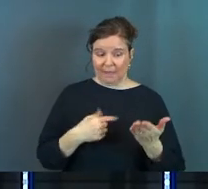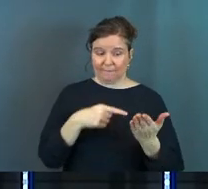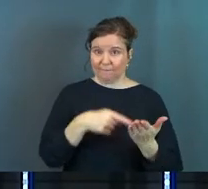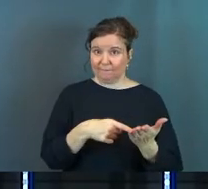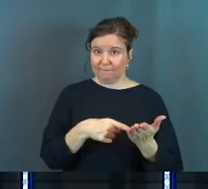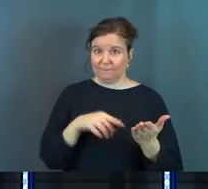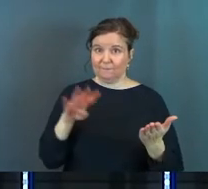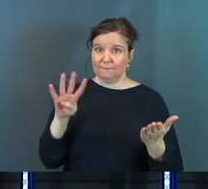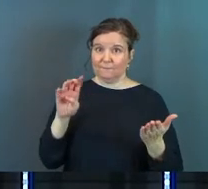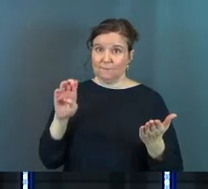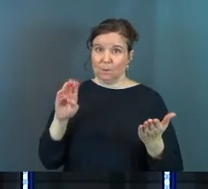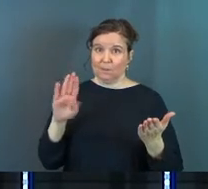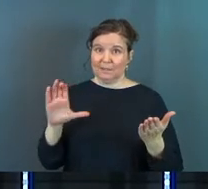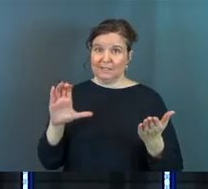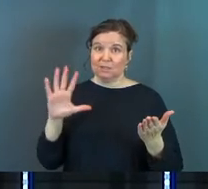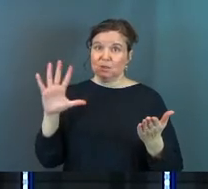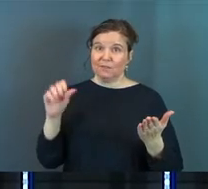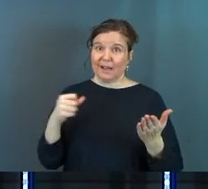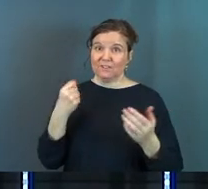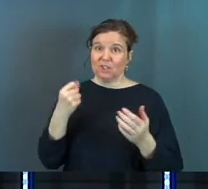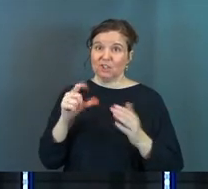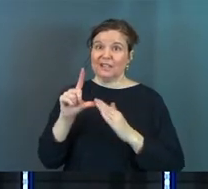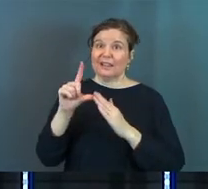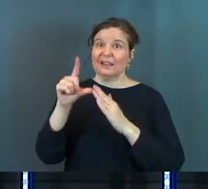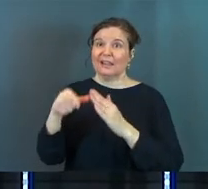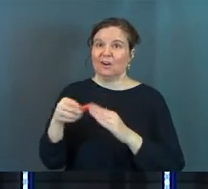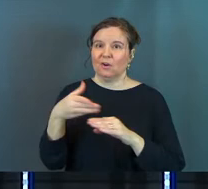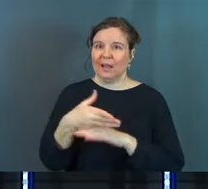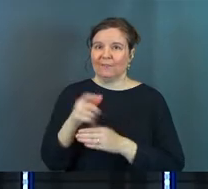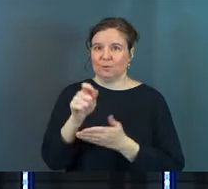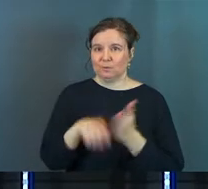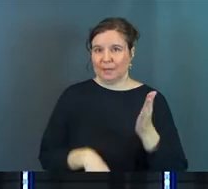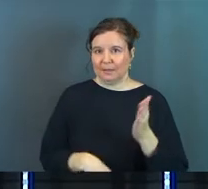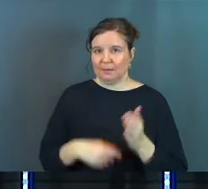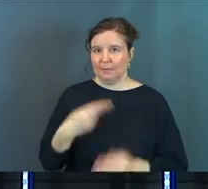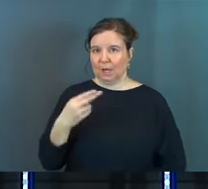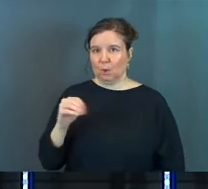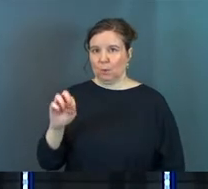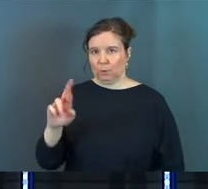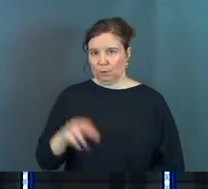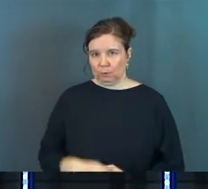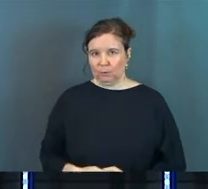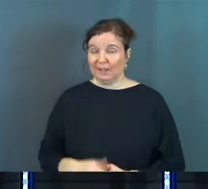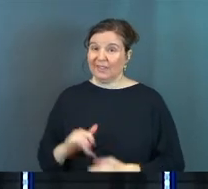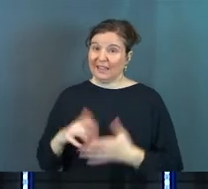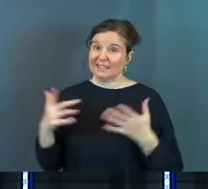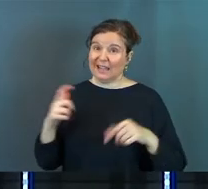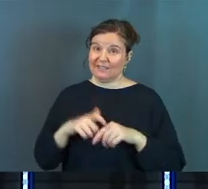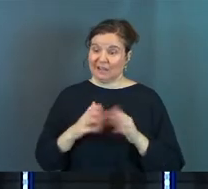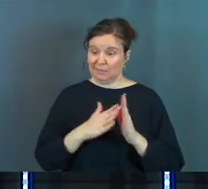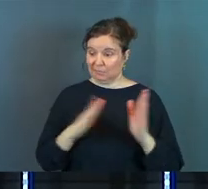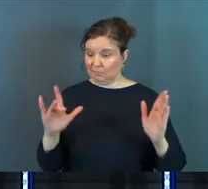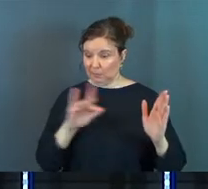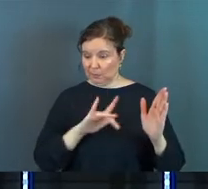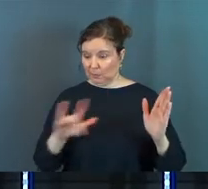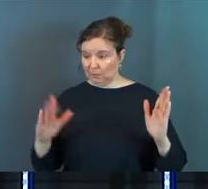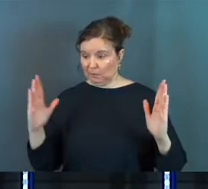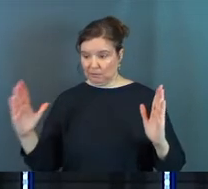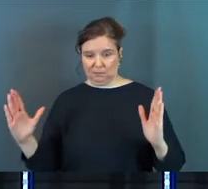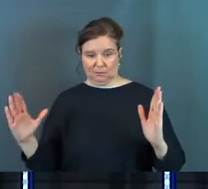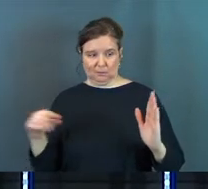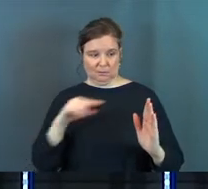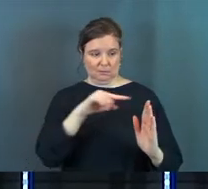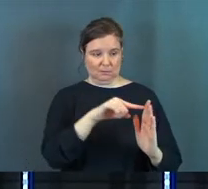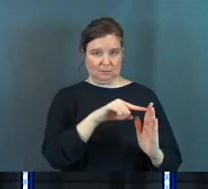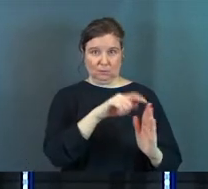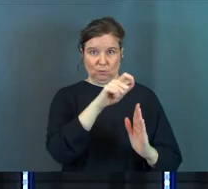is 400 BC, 500 years after it was penned by Homer. That's a lot of time, right? You